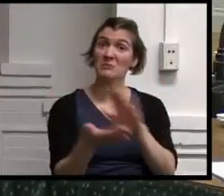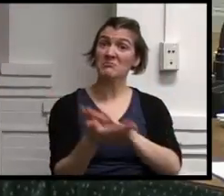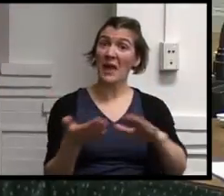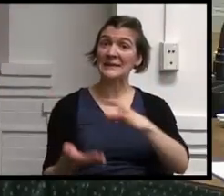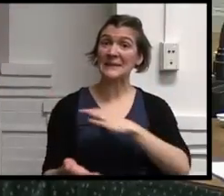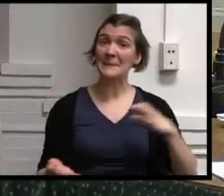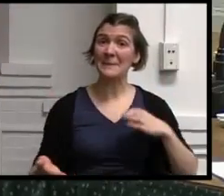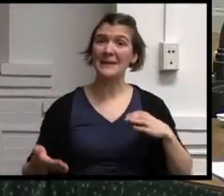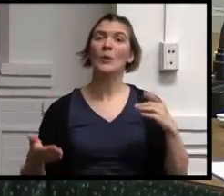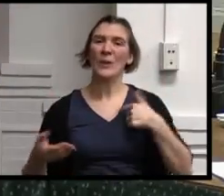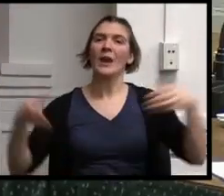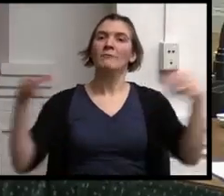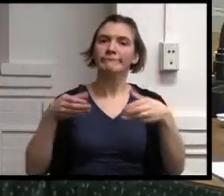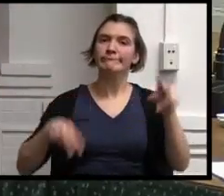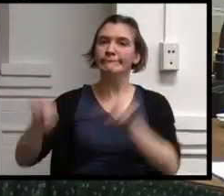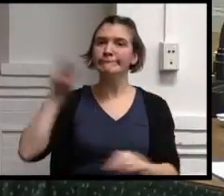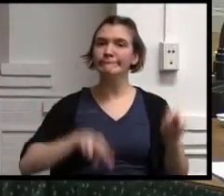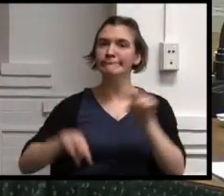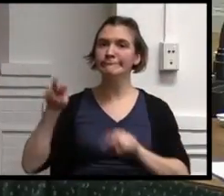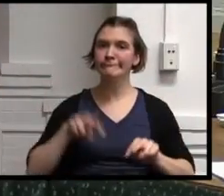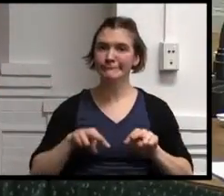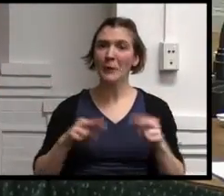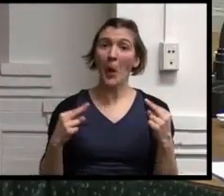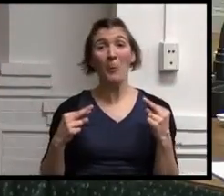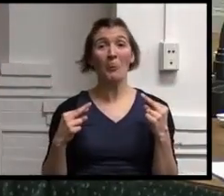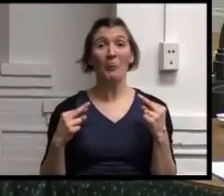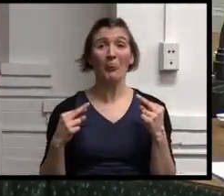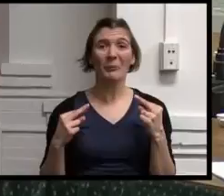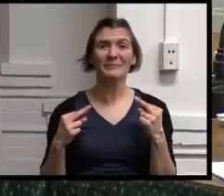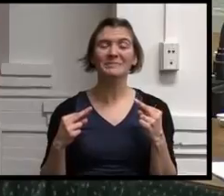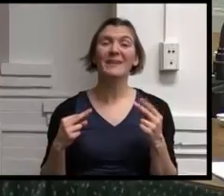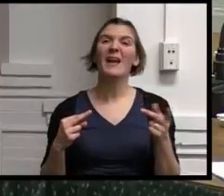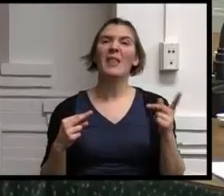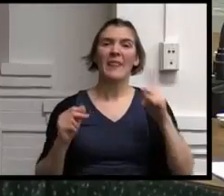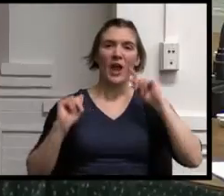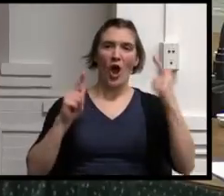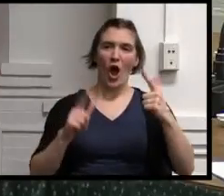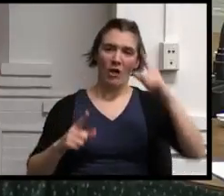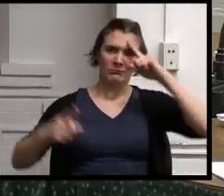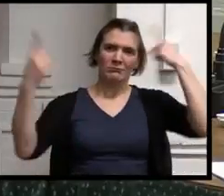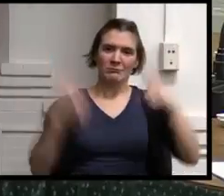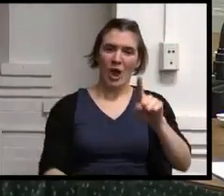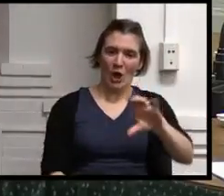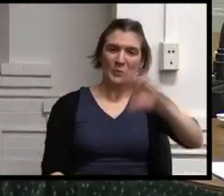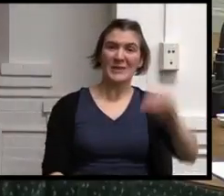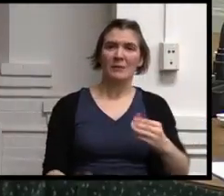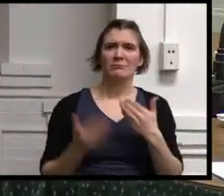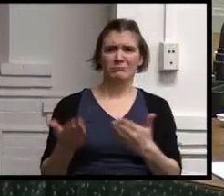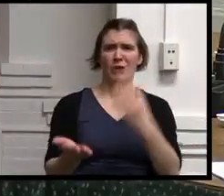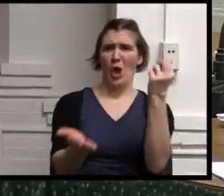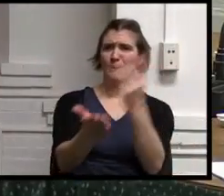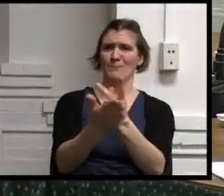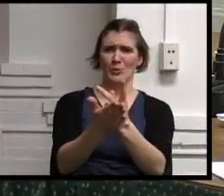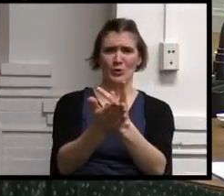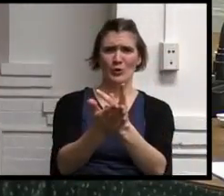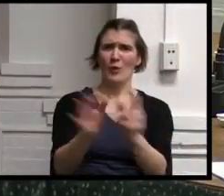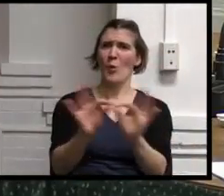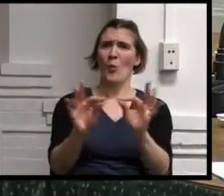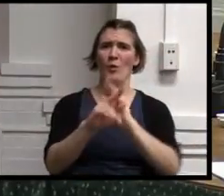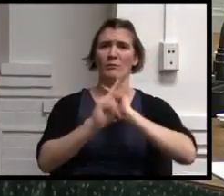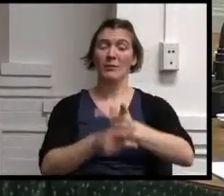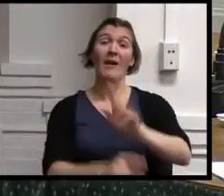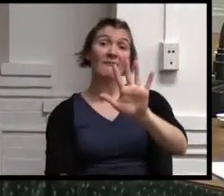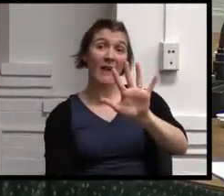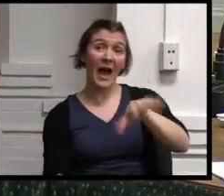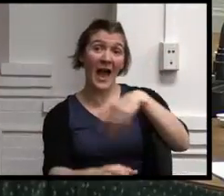committee. And that committee unanimously recommends approval of this $70,000 loan for a period of